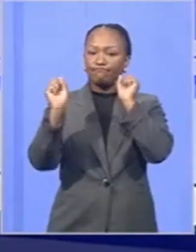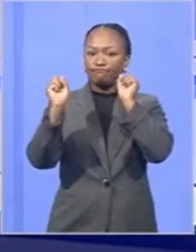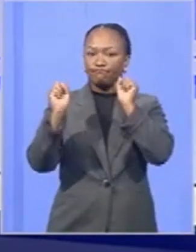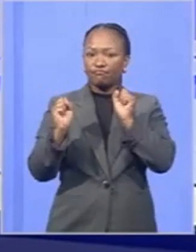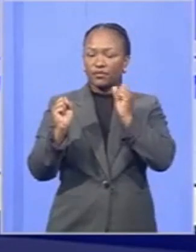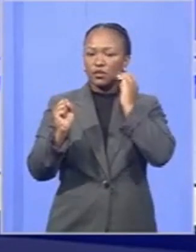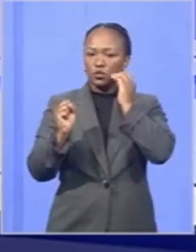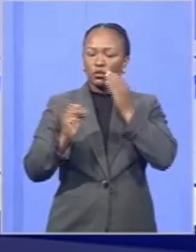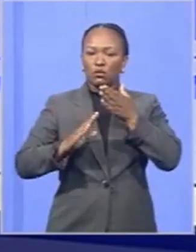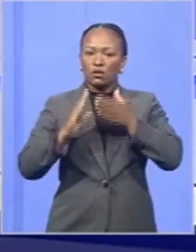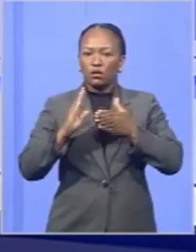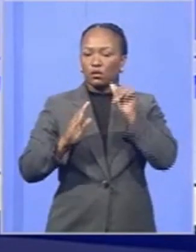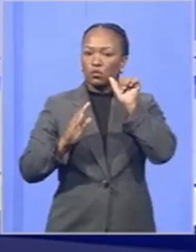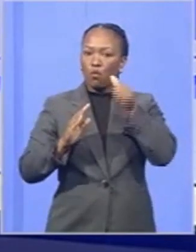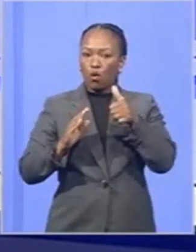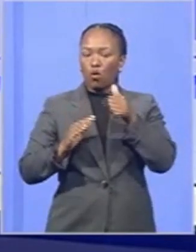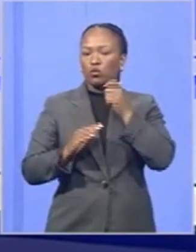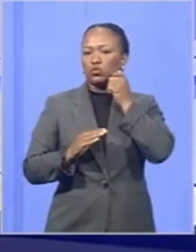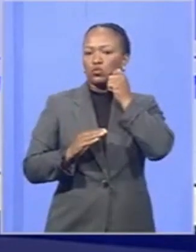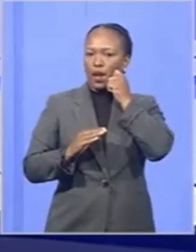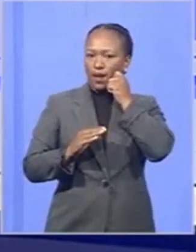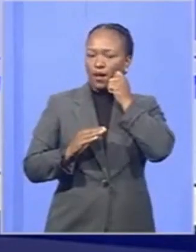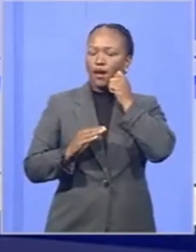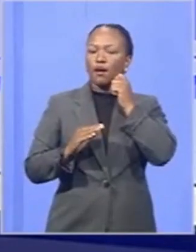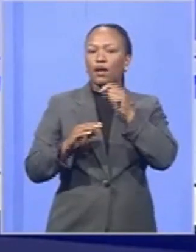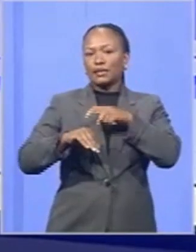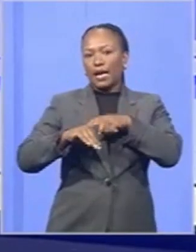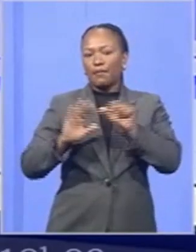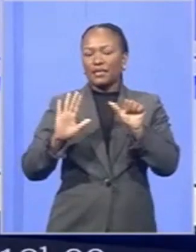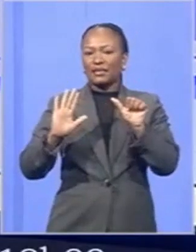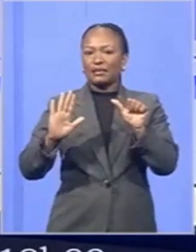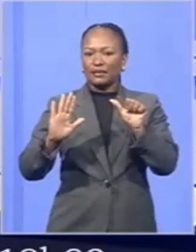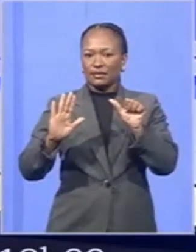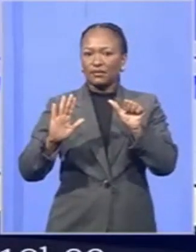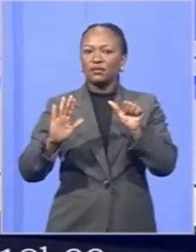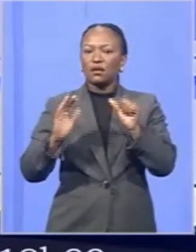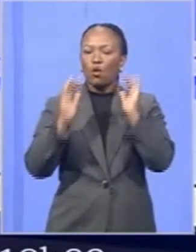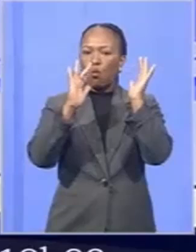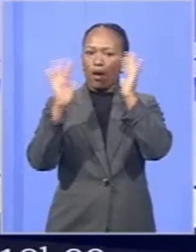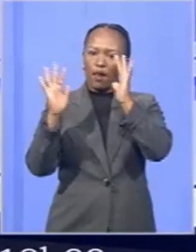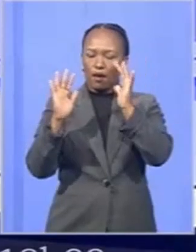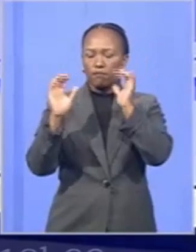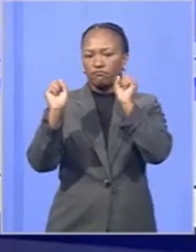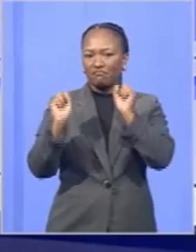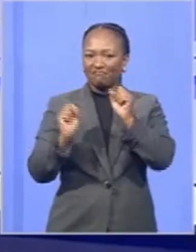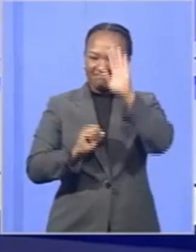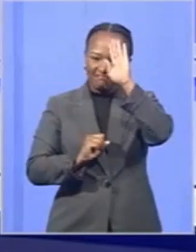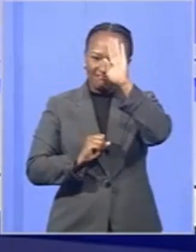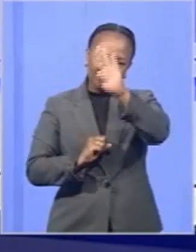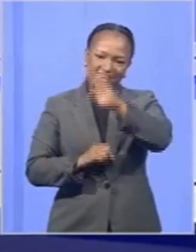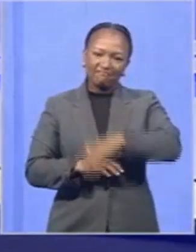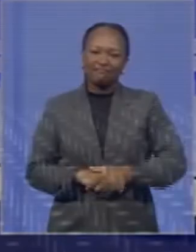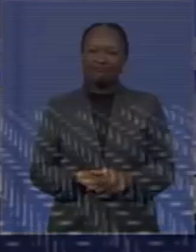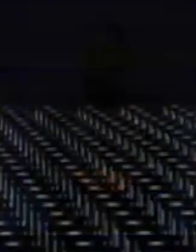fella mona kopana le moifu wa rona wa ditaba tsa Setswana hosane ka hora ya botshelela bolepi bwa latela ke yona taba.